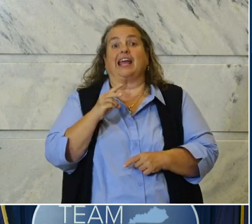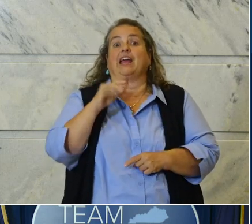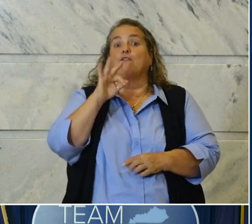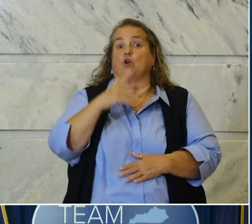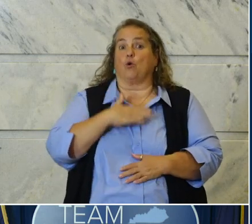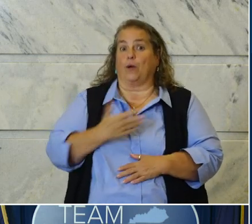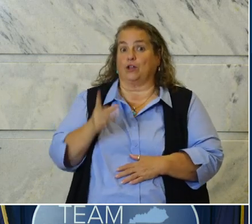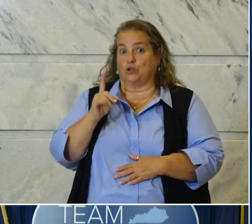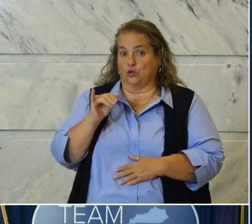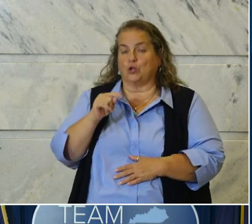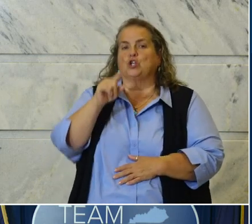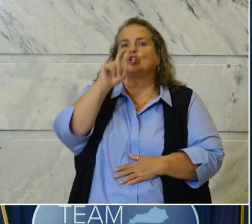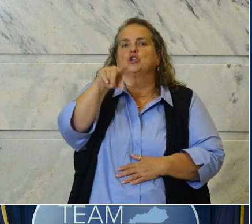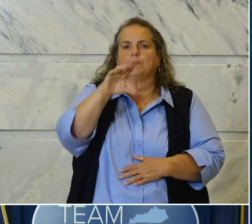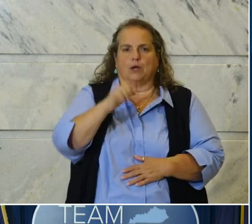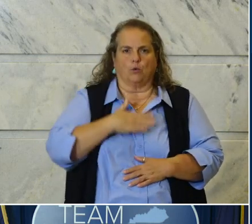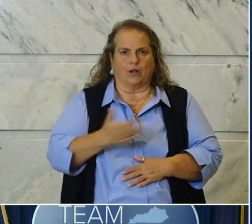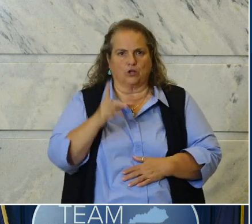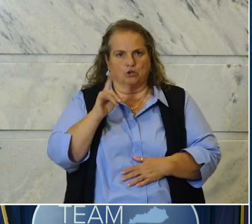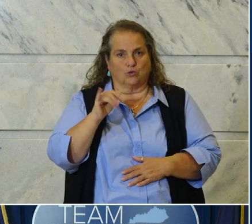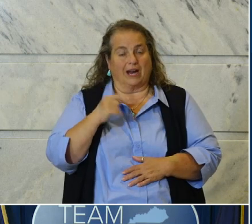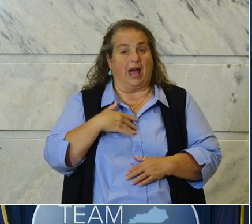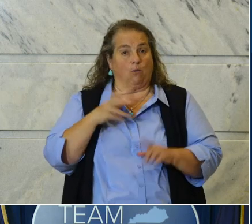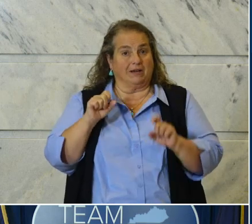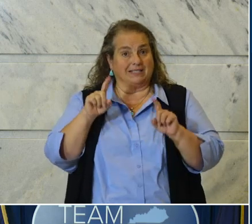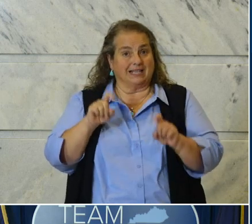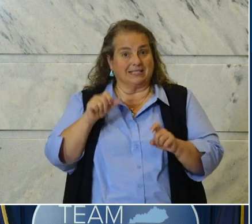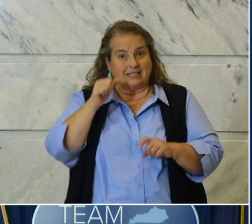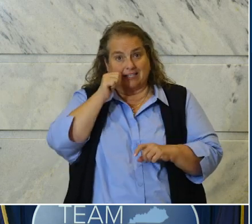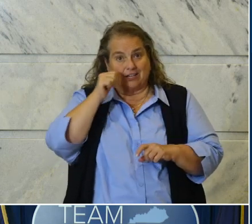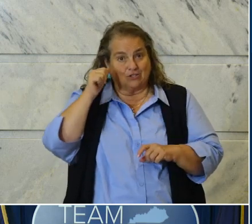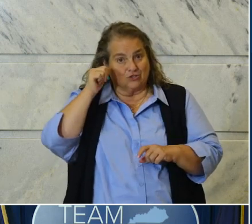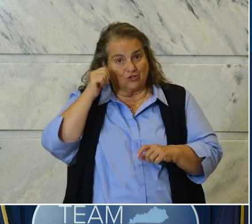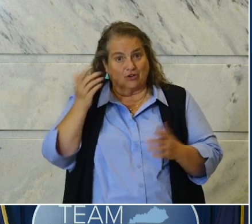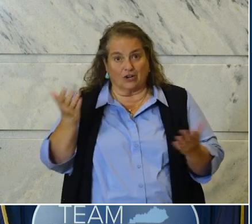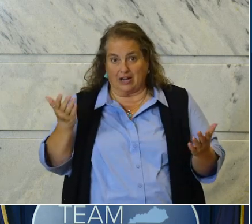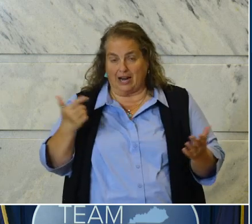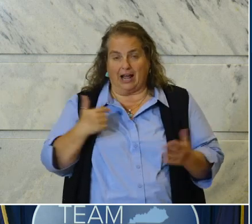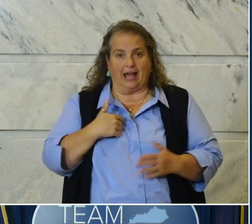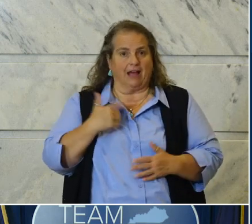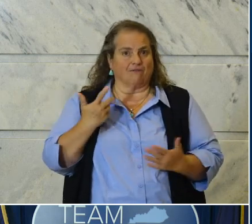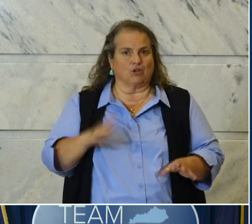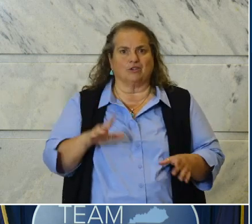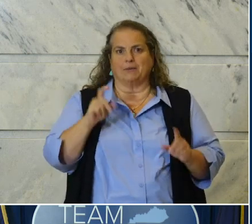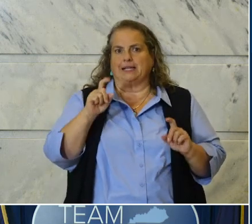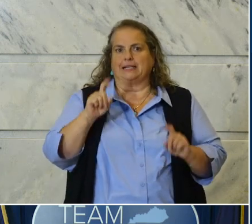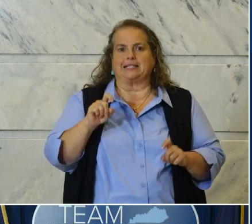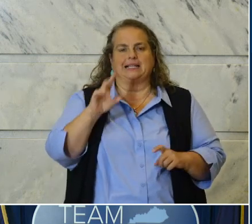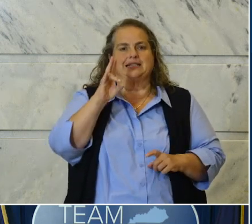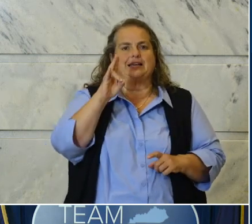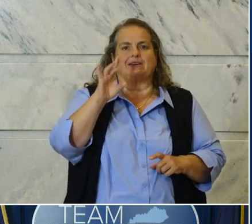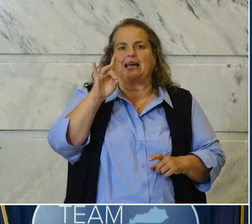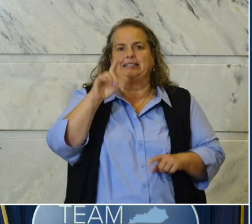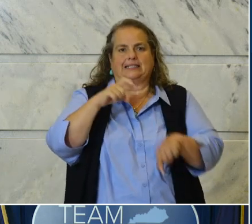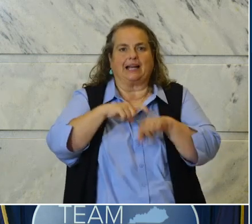I think I was tested just yesterday, and that's probably 7 or 8 times. I'm sure my nose would